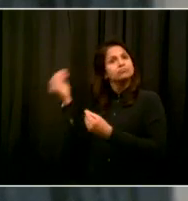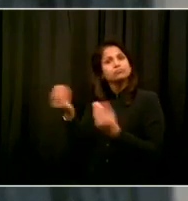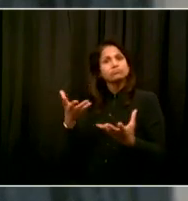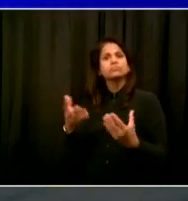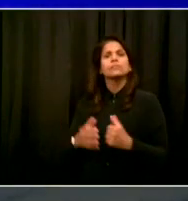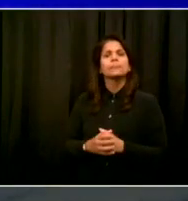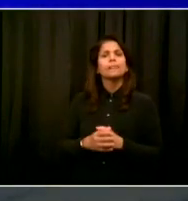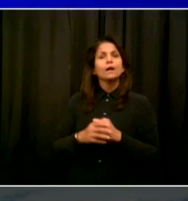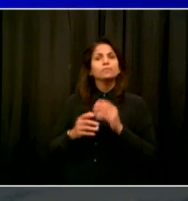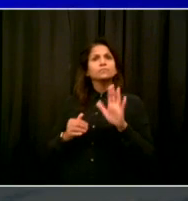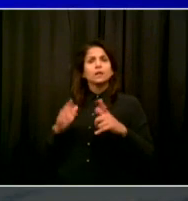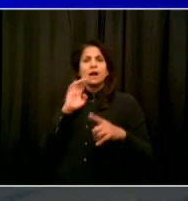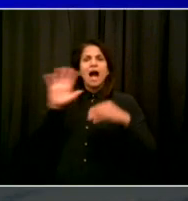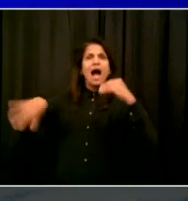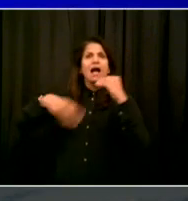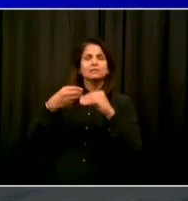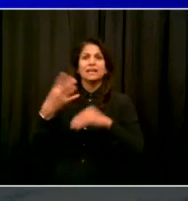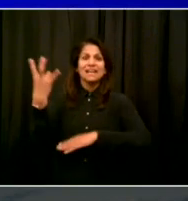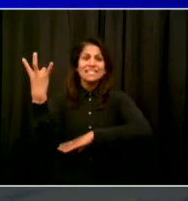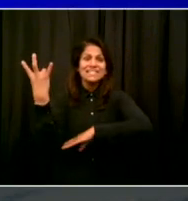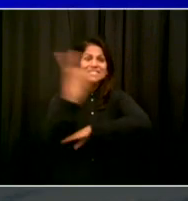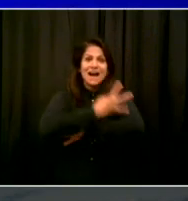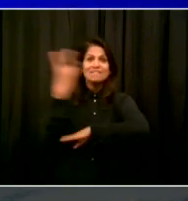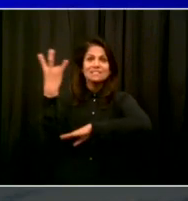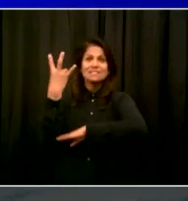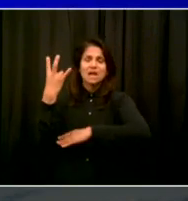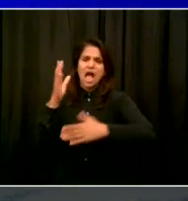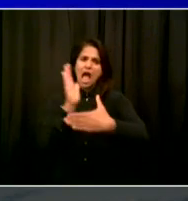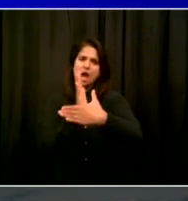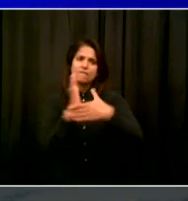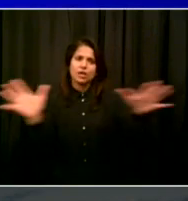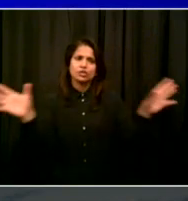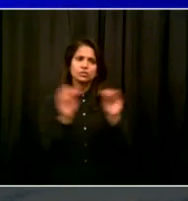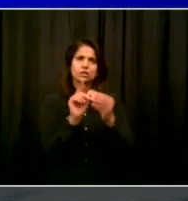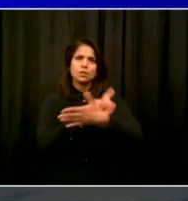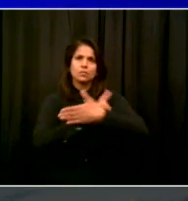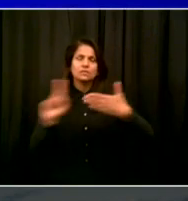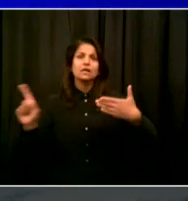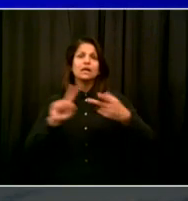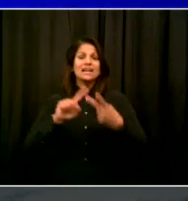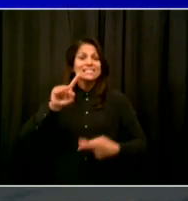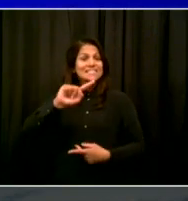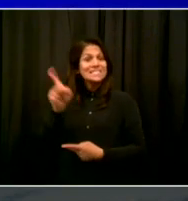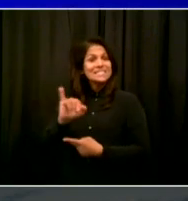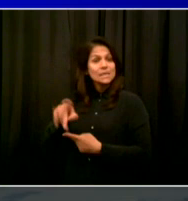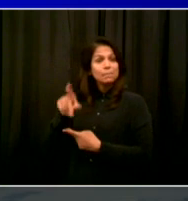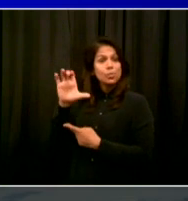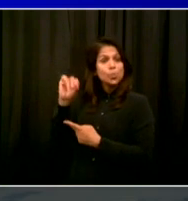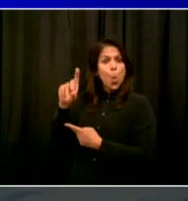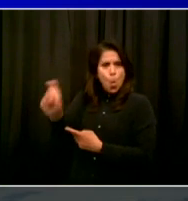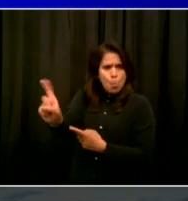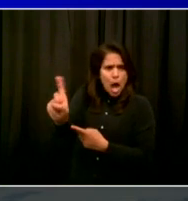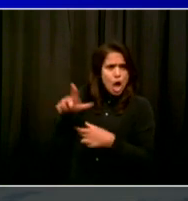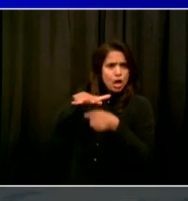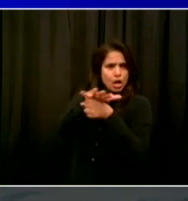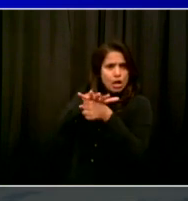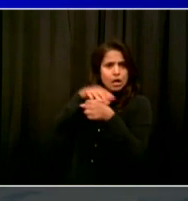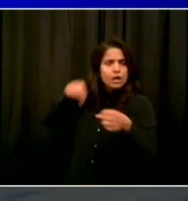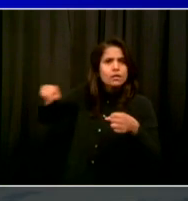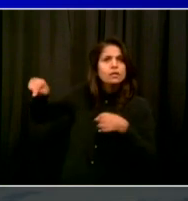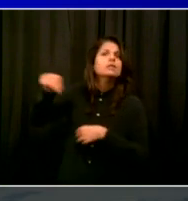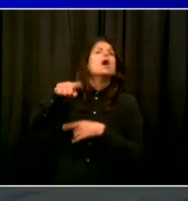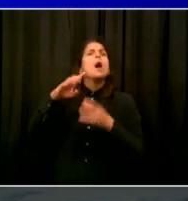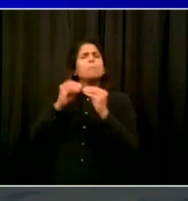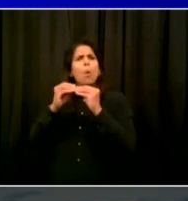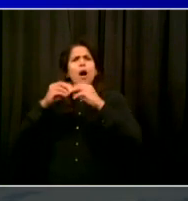code, more refined age breakdowns, and testing turnaround times. The site will be live today, and we invite